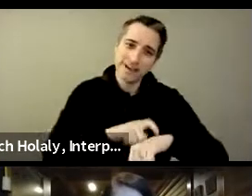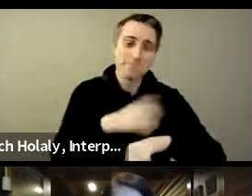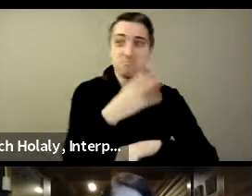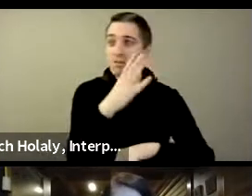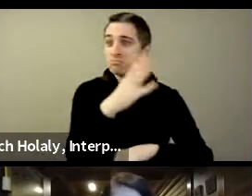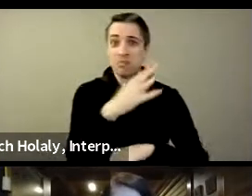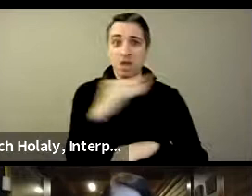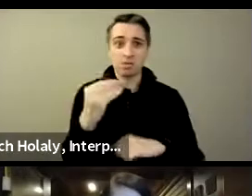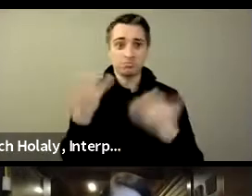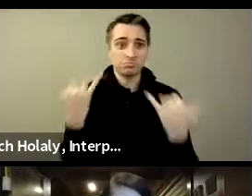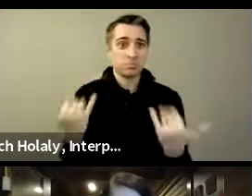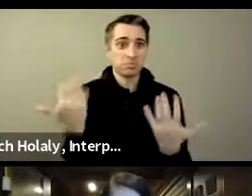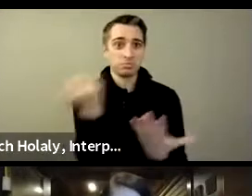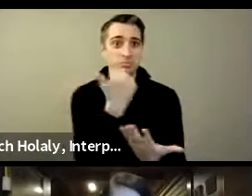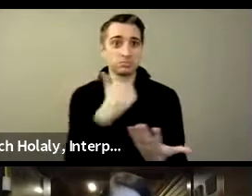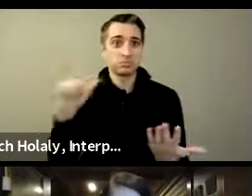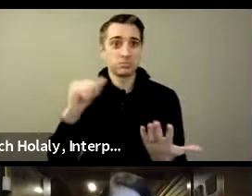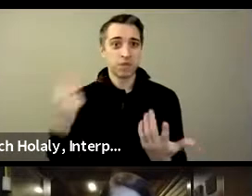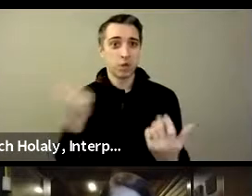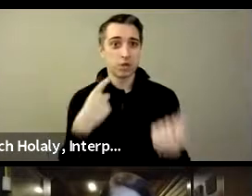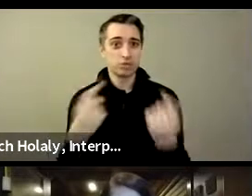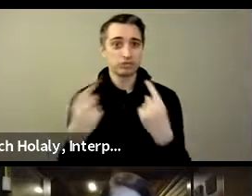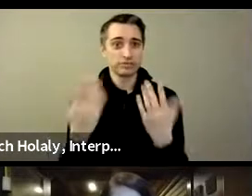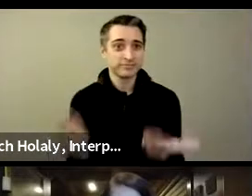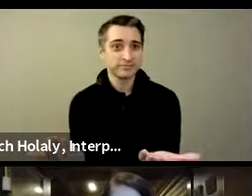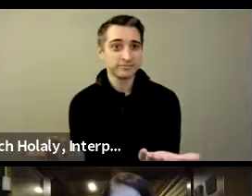from any commissioners?